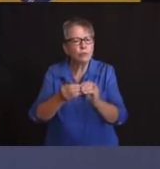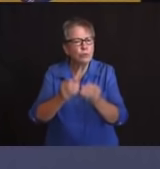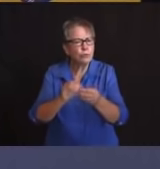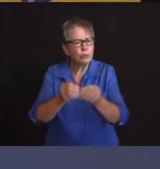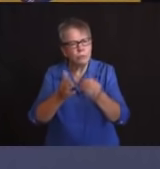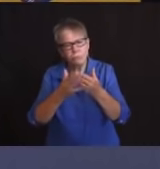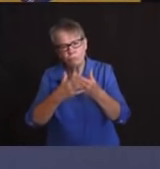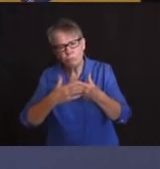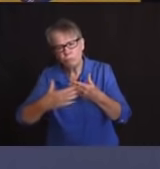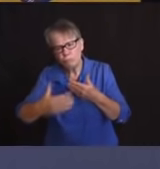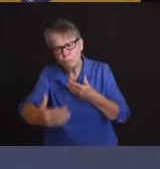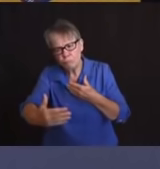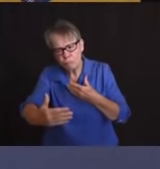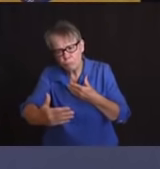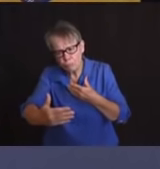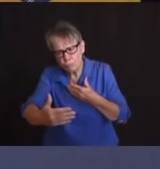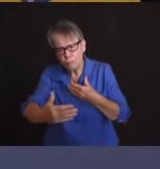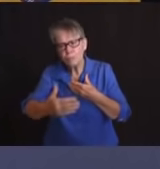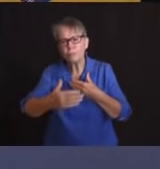breakdown. That would be great.